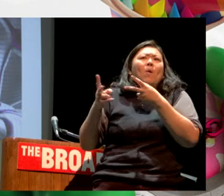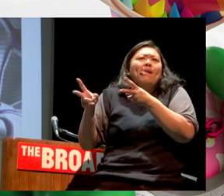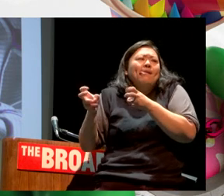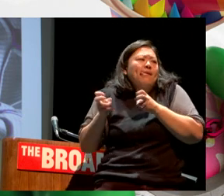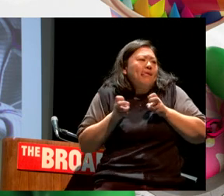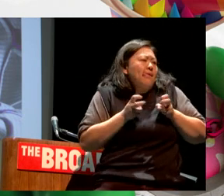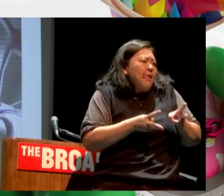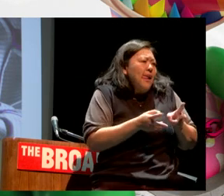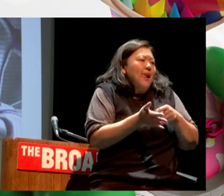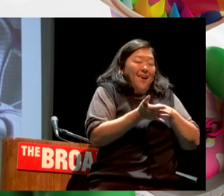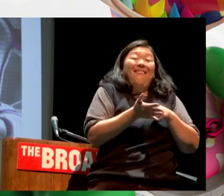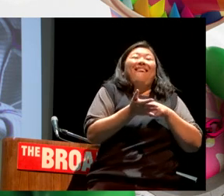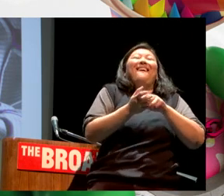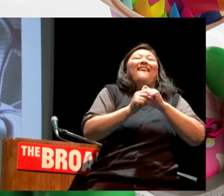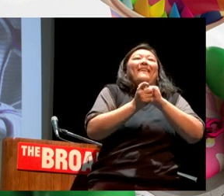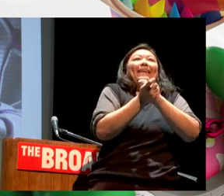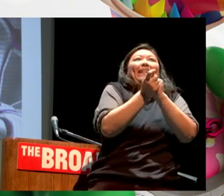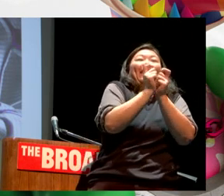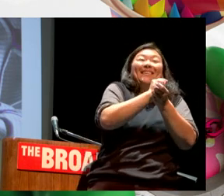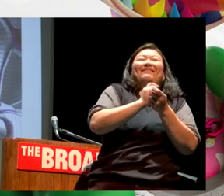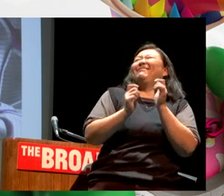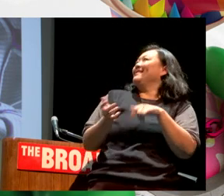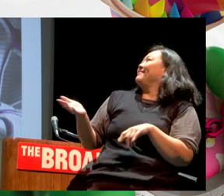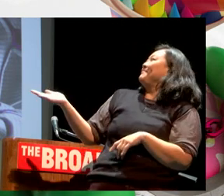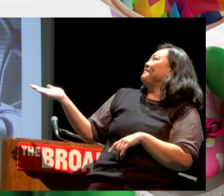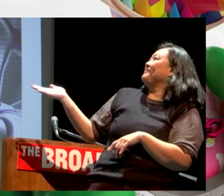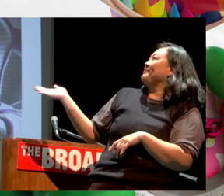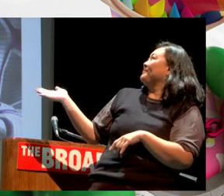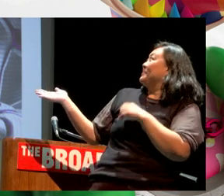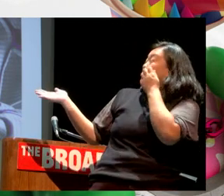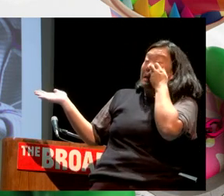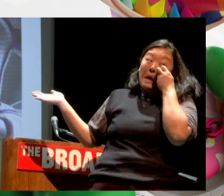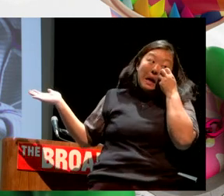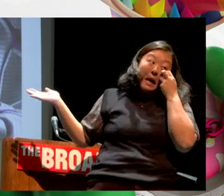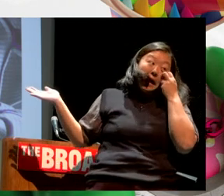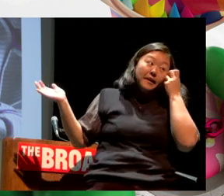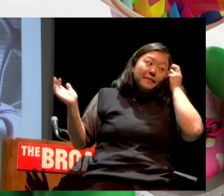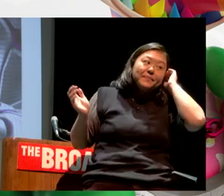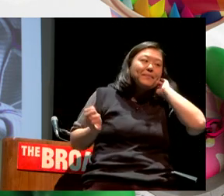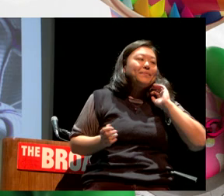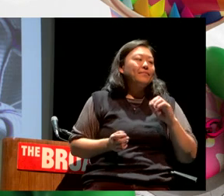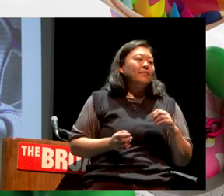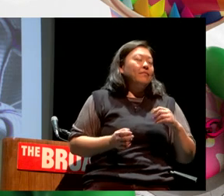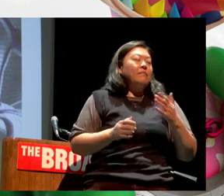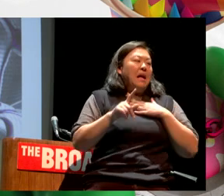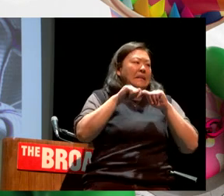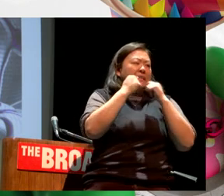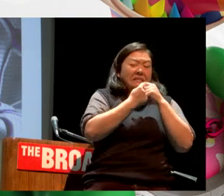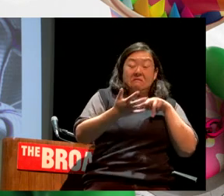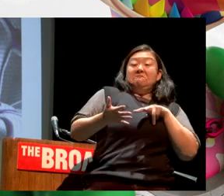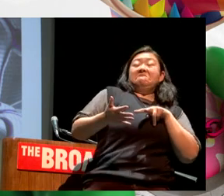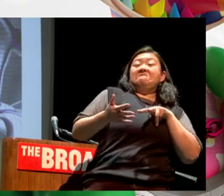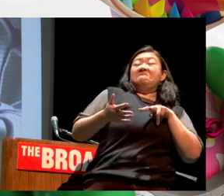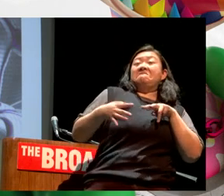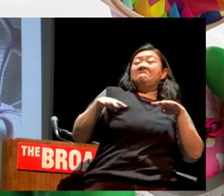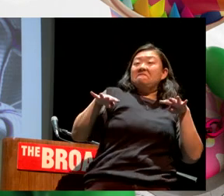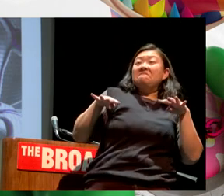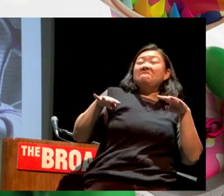moment, so my team surprised, you know, oh my God, like,